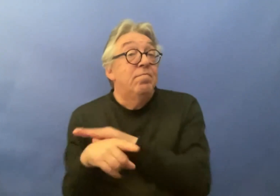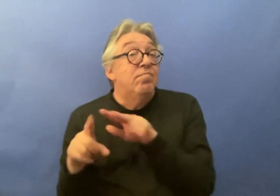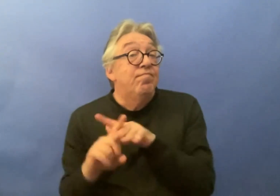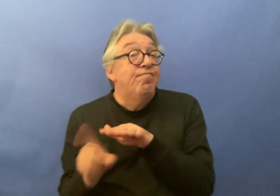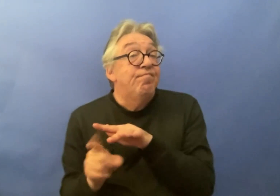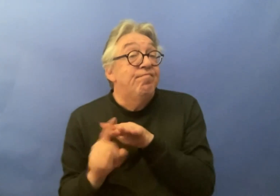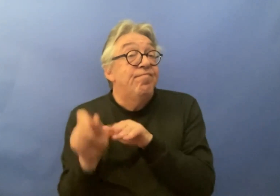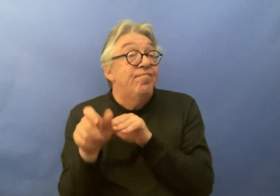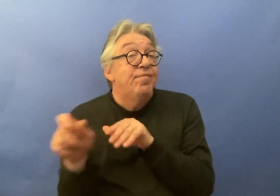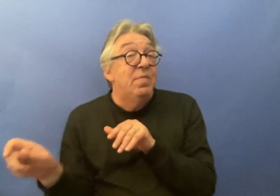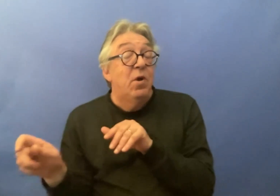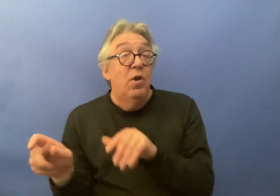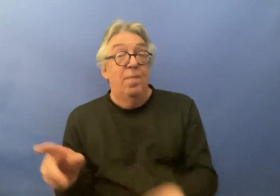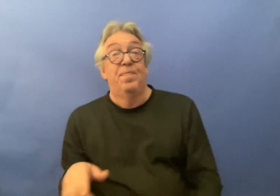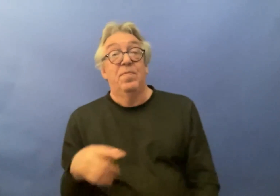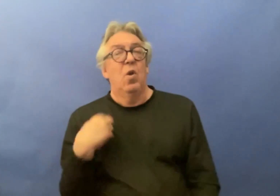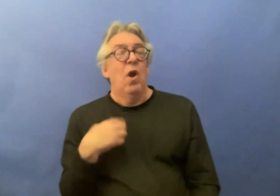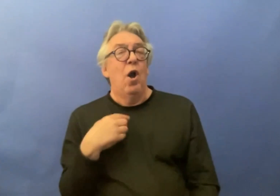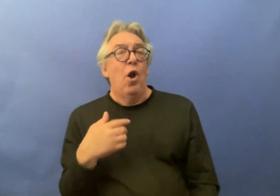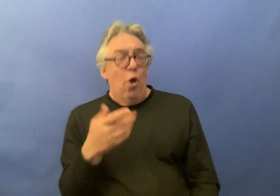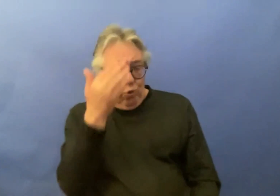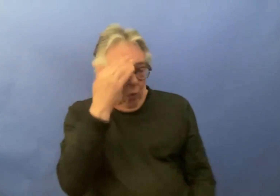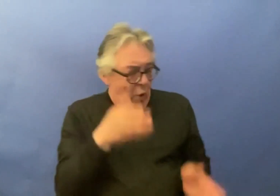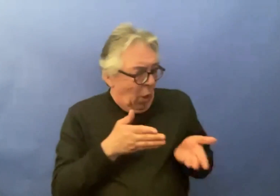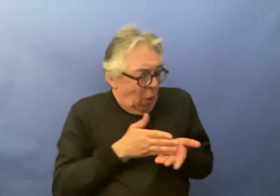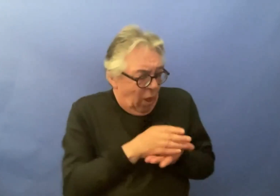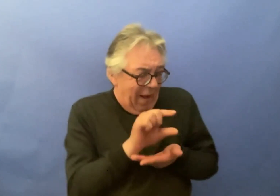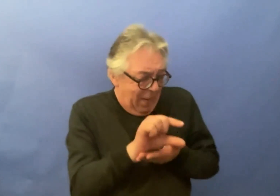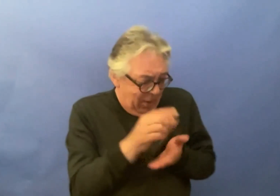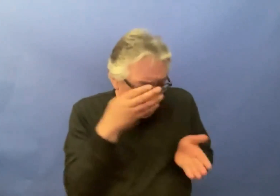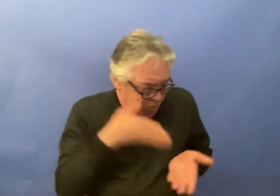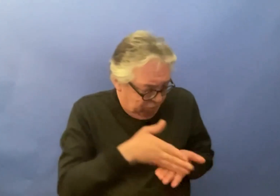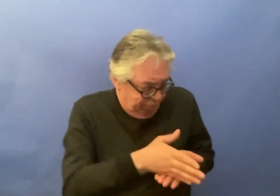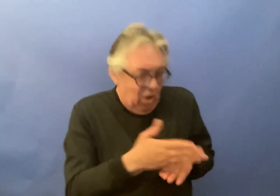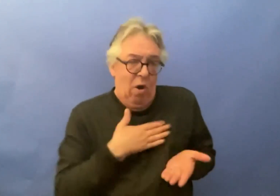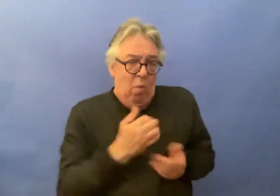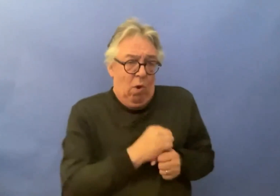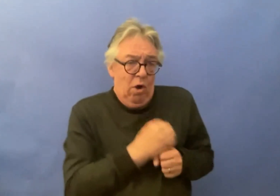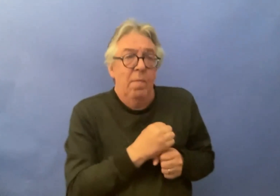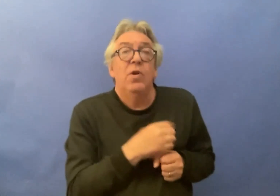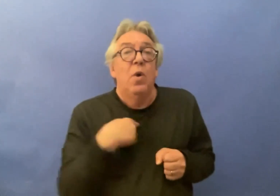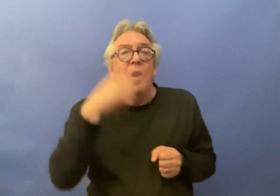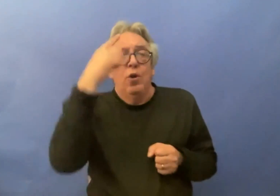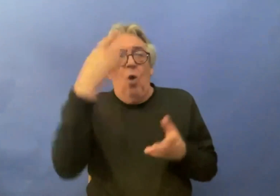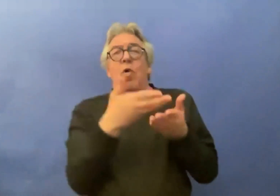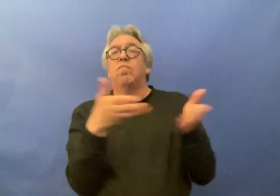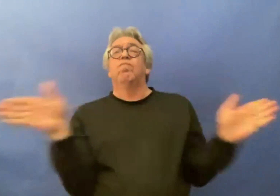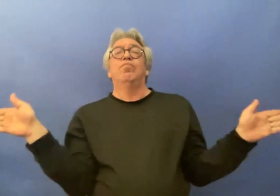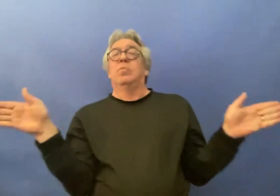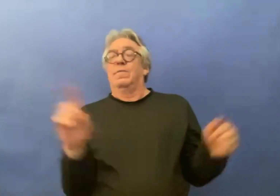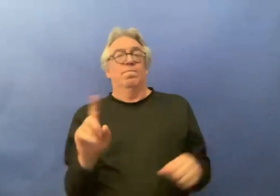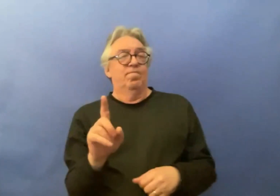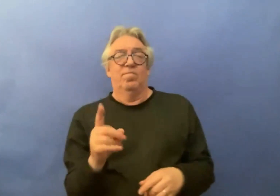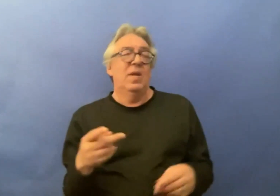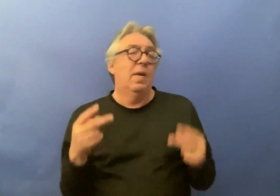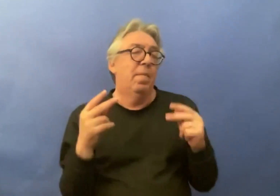also not specialists in any way. And it's important that the collaboration we have with OPDs can